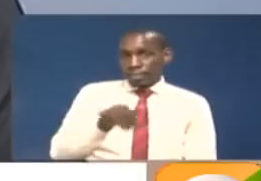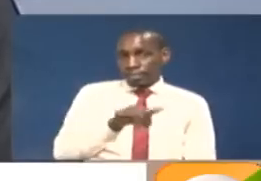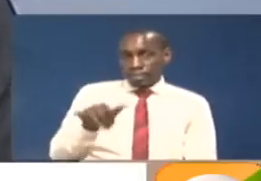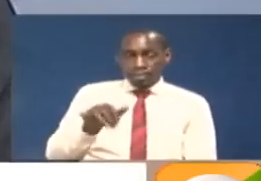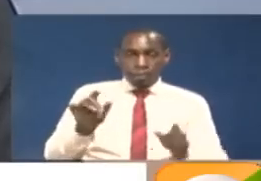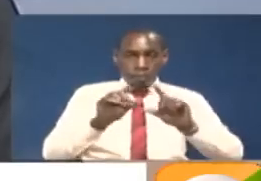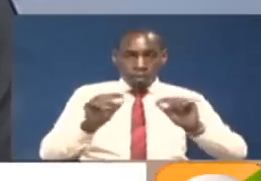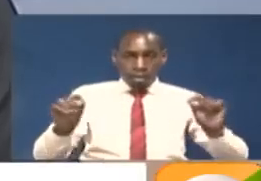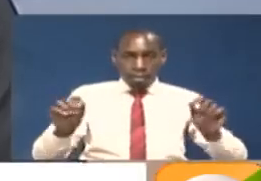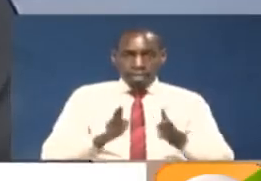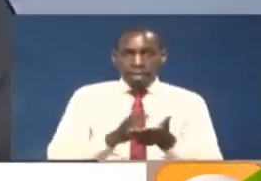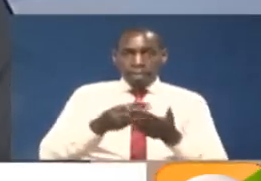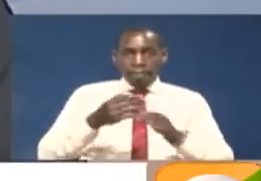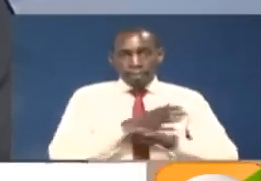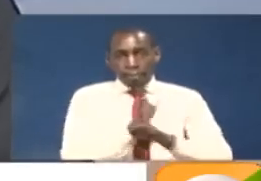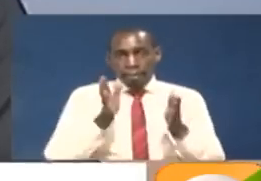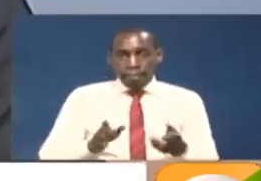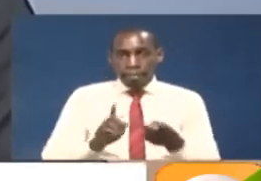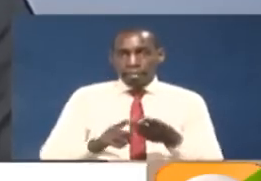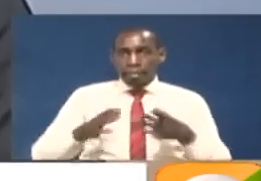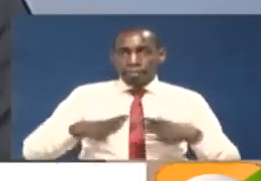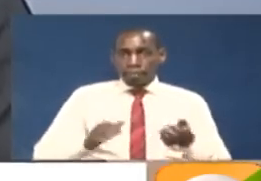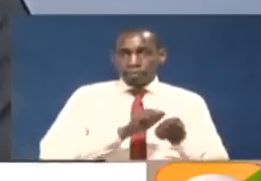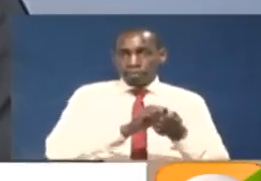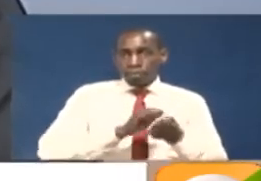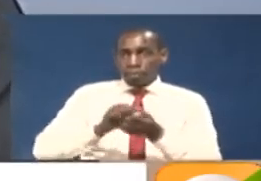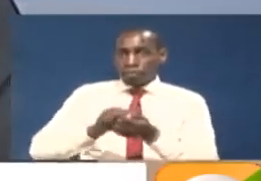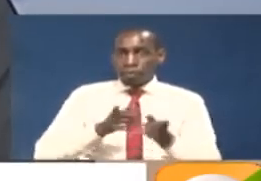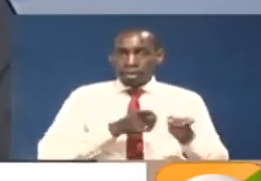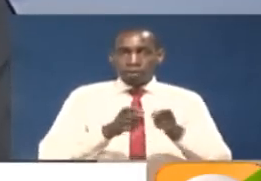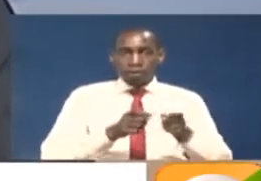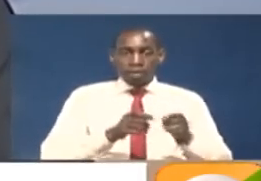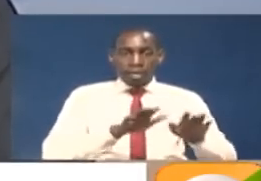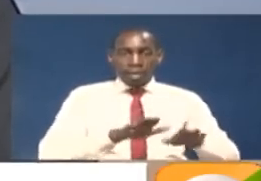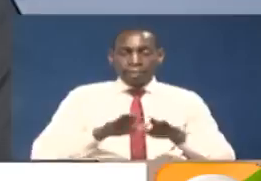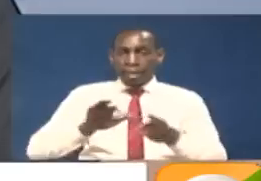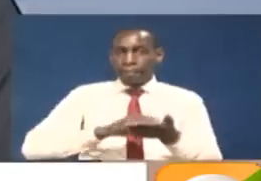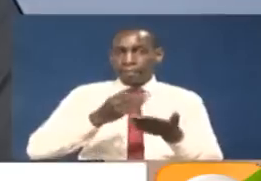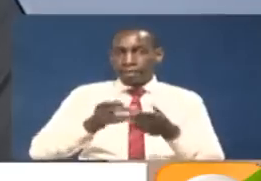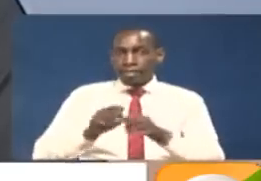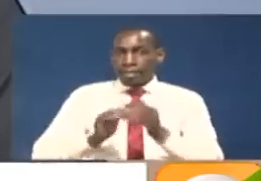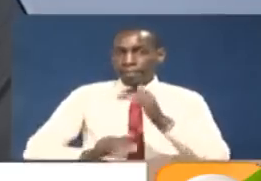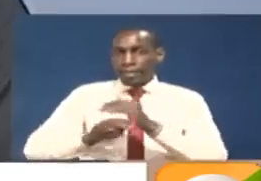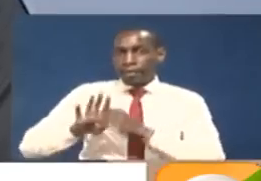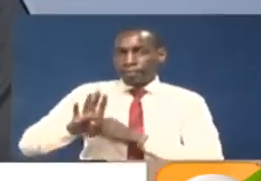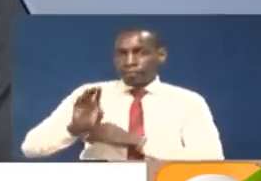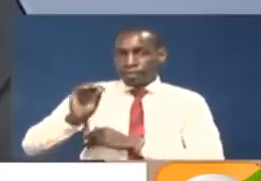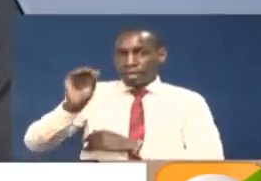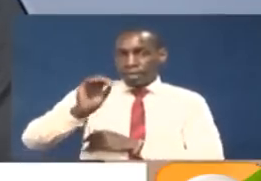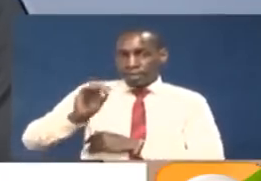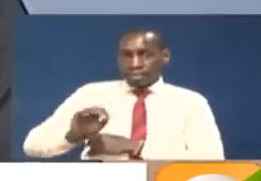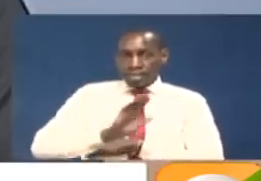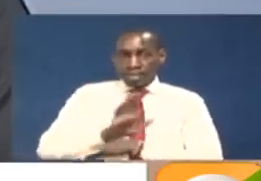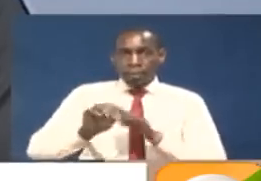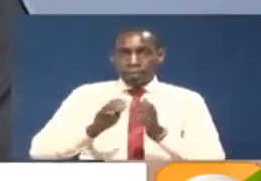word by word. Money launderers, what to a wash-wash, are controlling campaign funding, and at least 40% of them